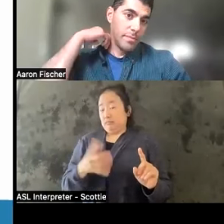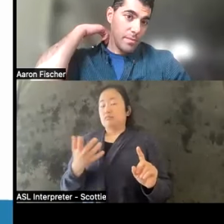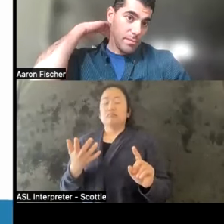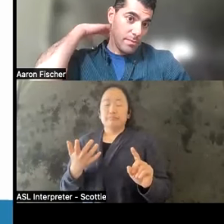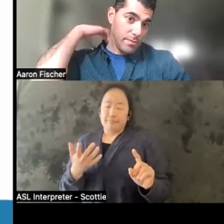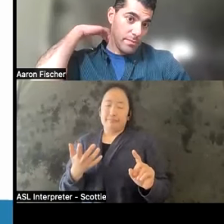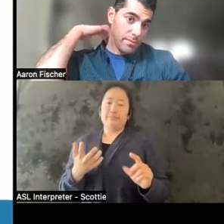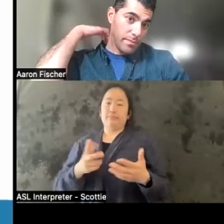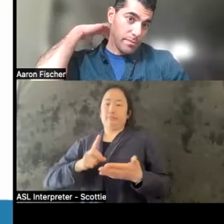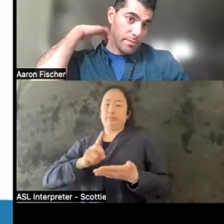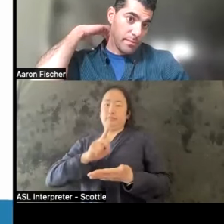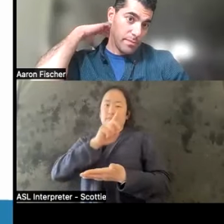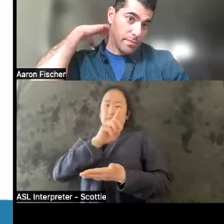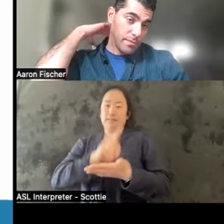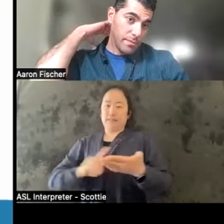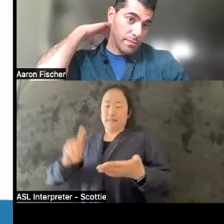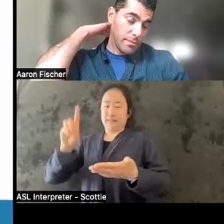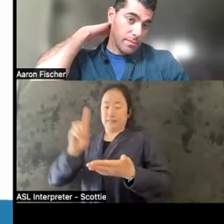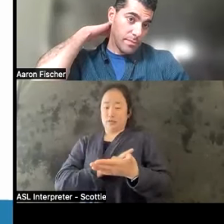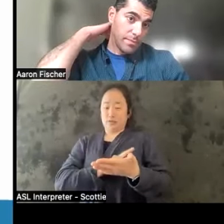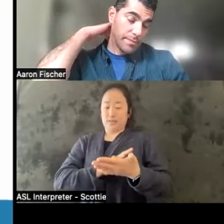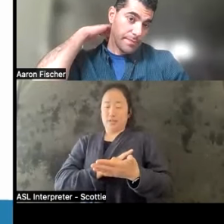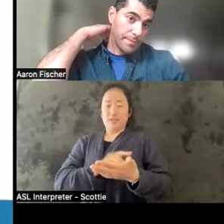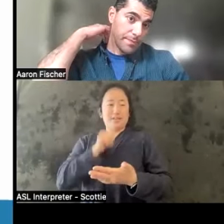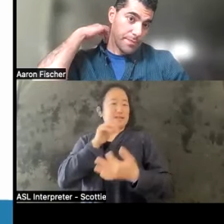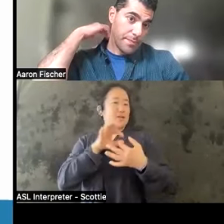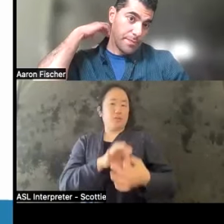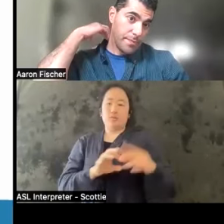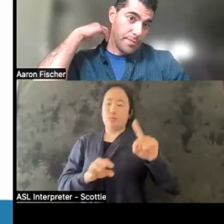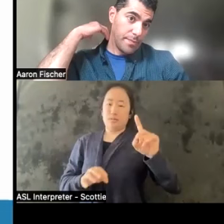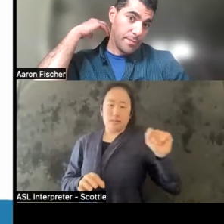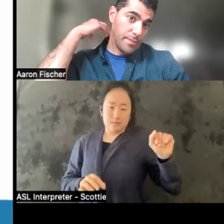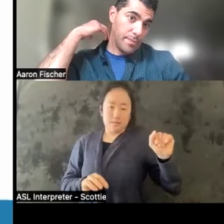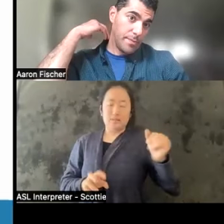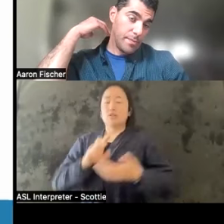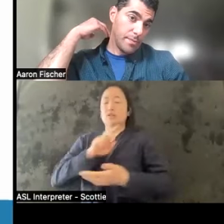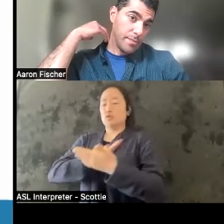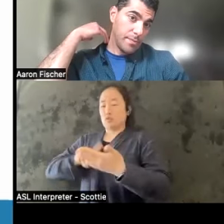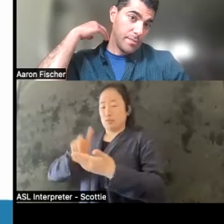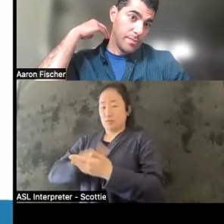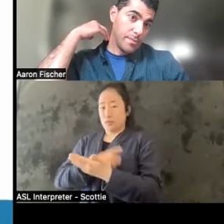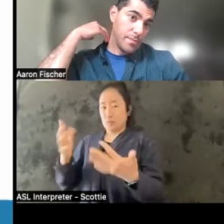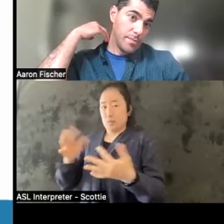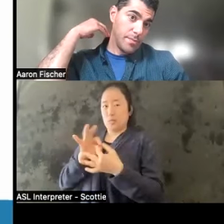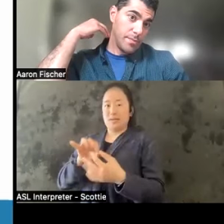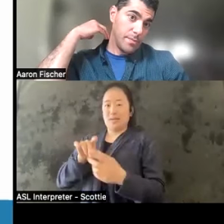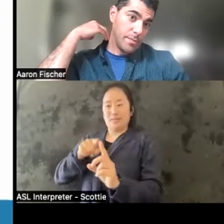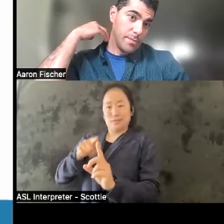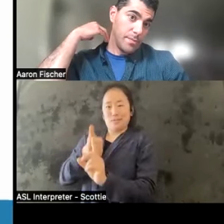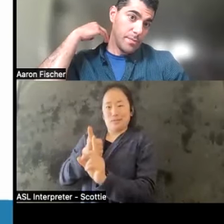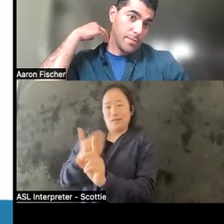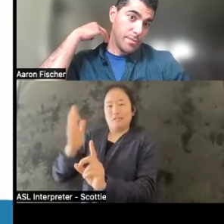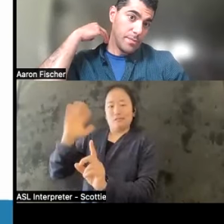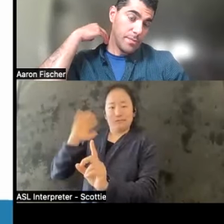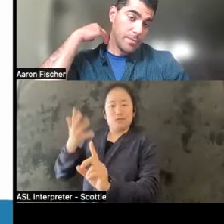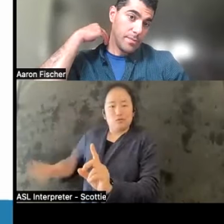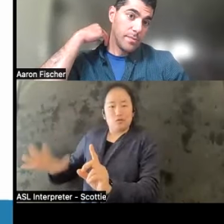not a disability discrimination, and maybe discrimination based on the status as being formerly